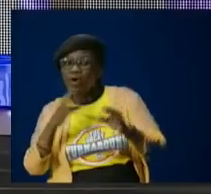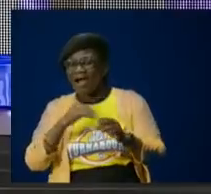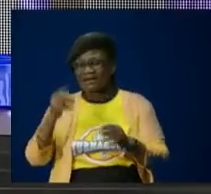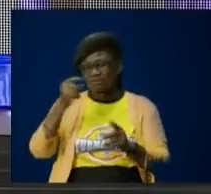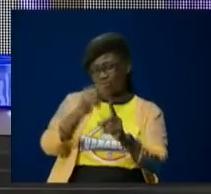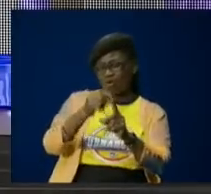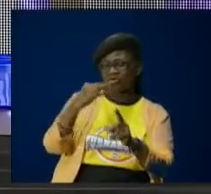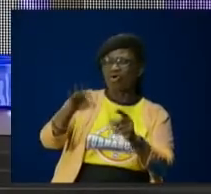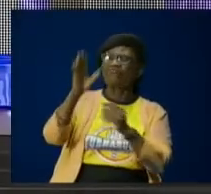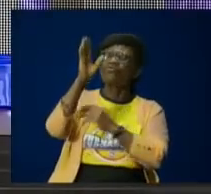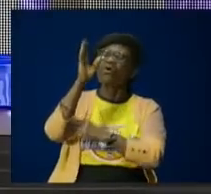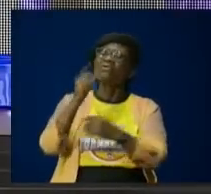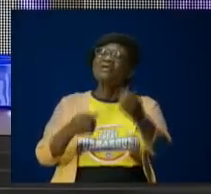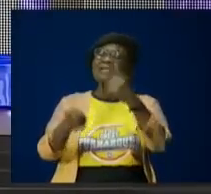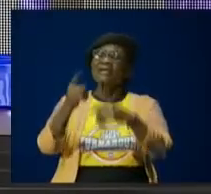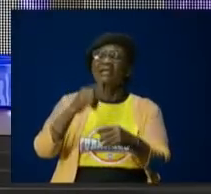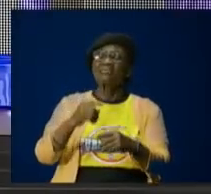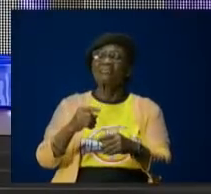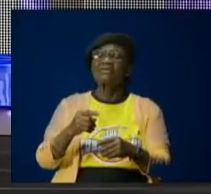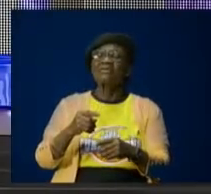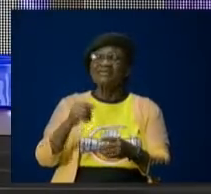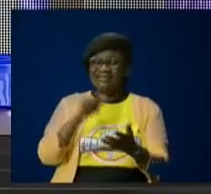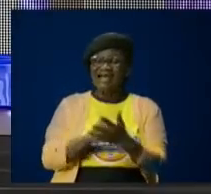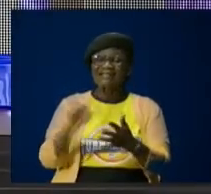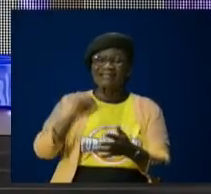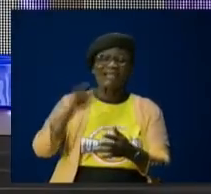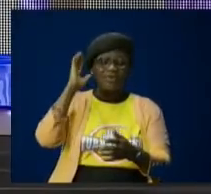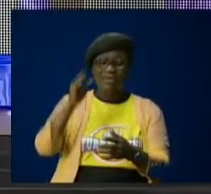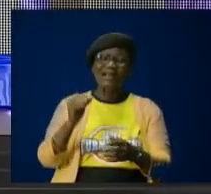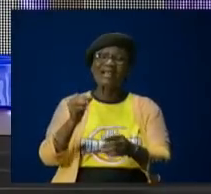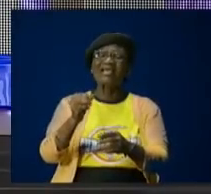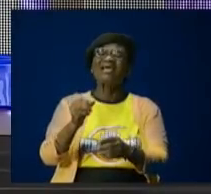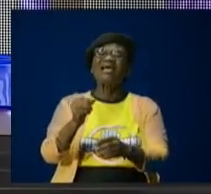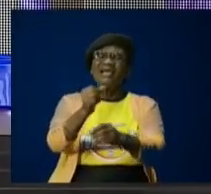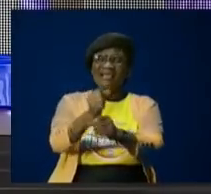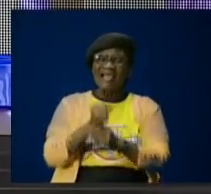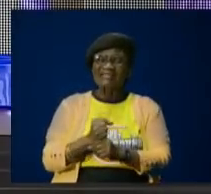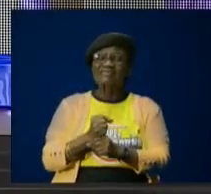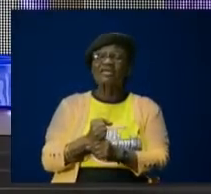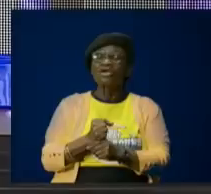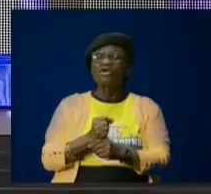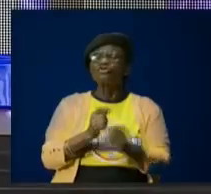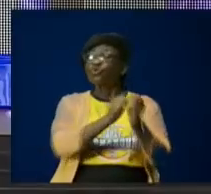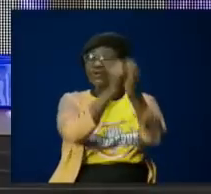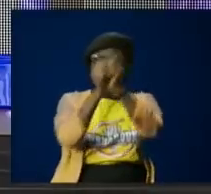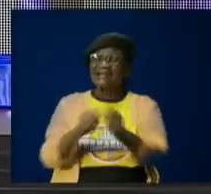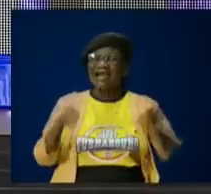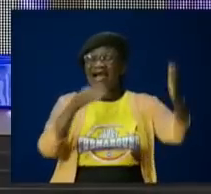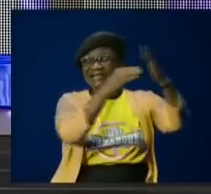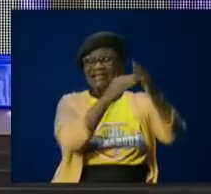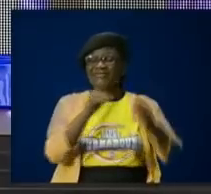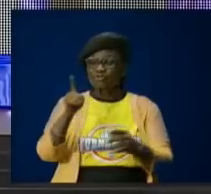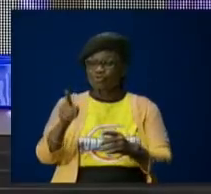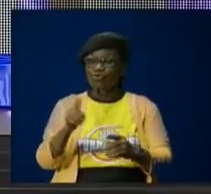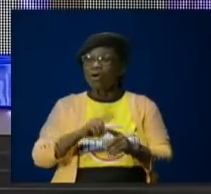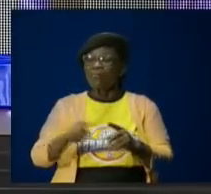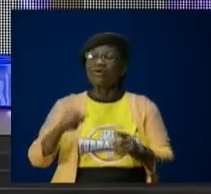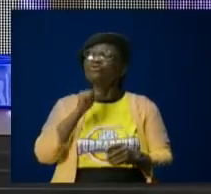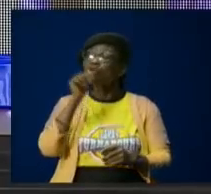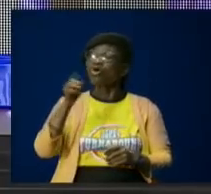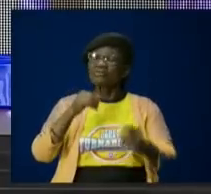And they will gather together against you, but not by me. And they that gather against you will